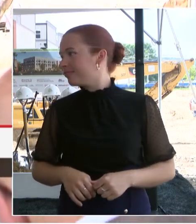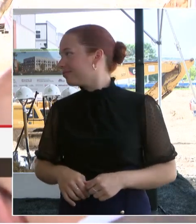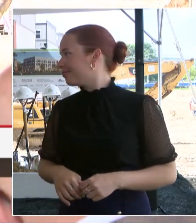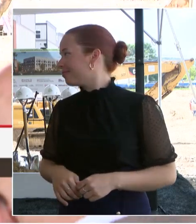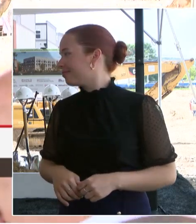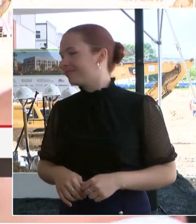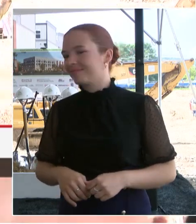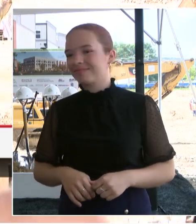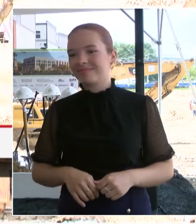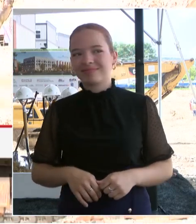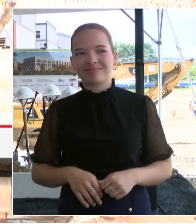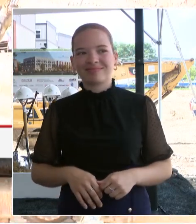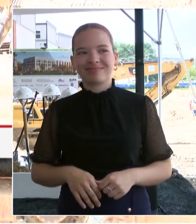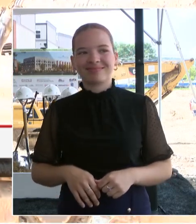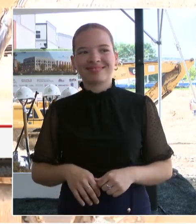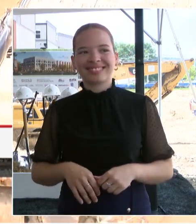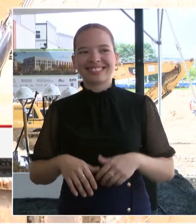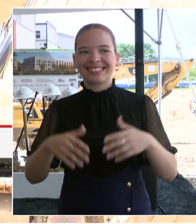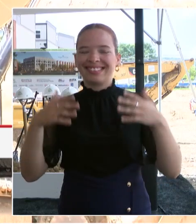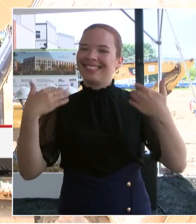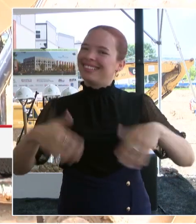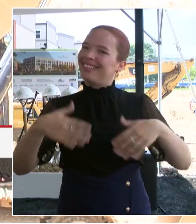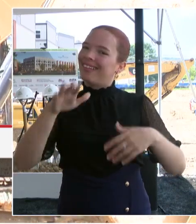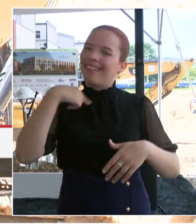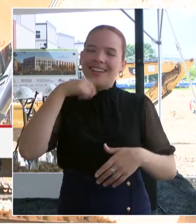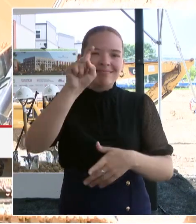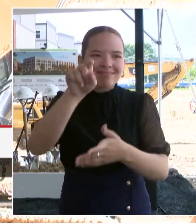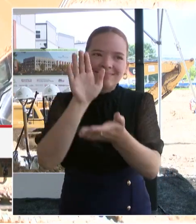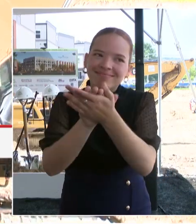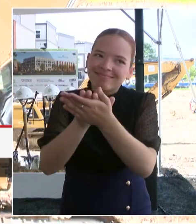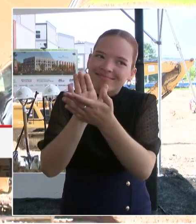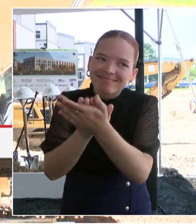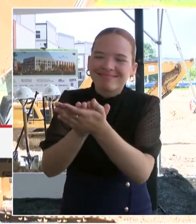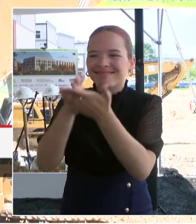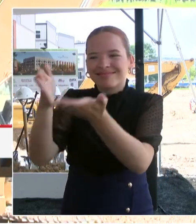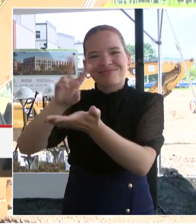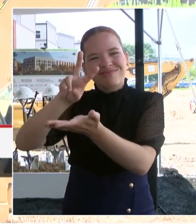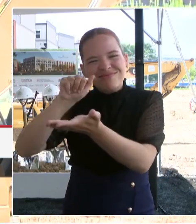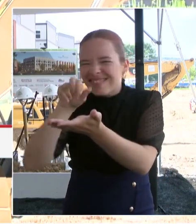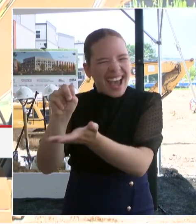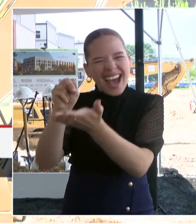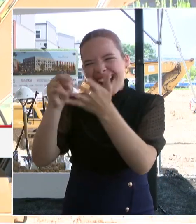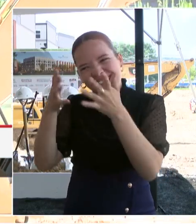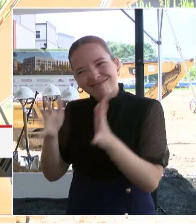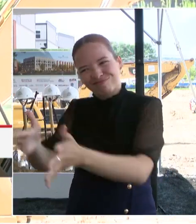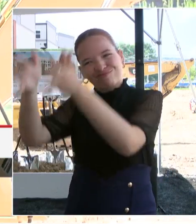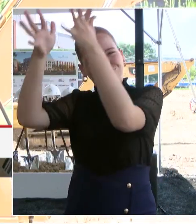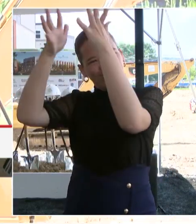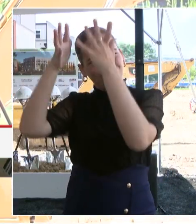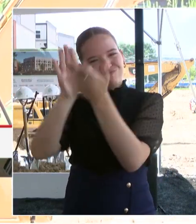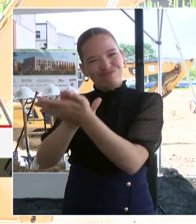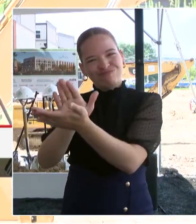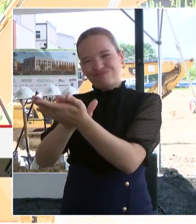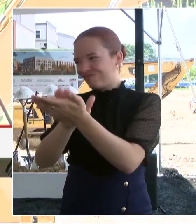We have to give Miss Van Joy a big round of applause for that one.